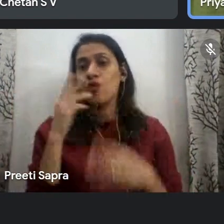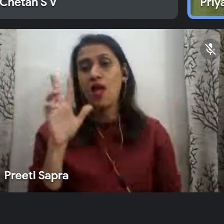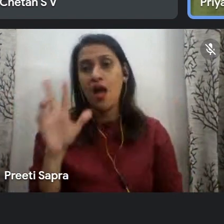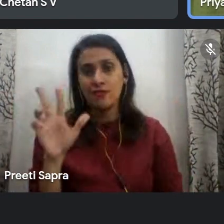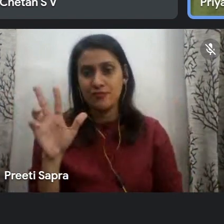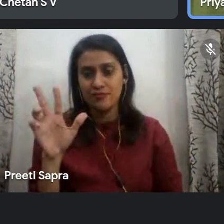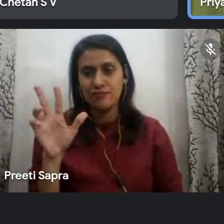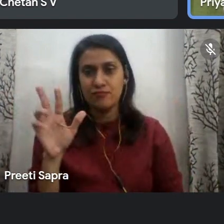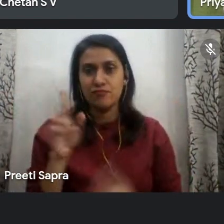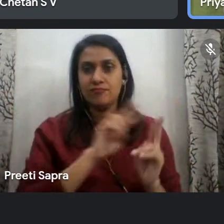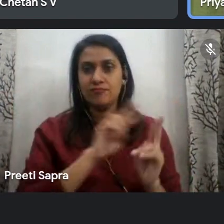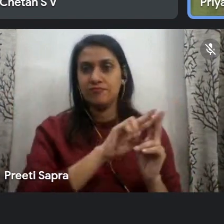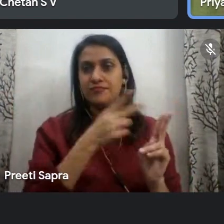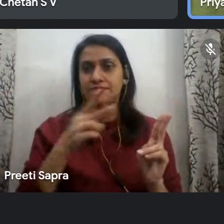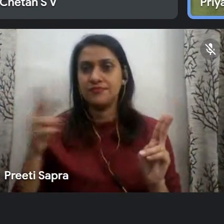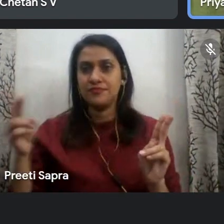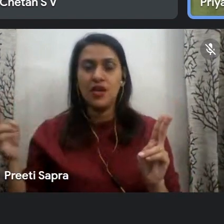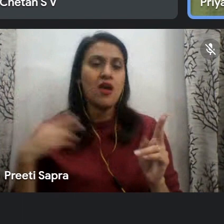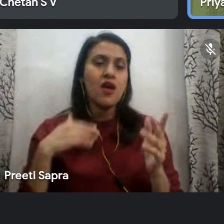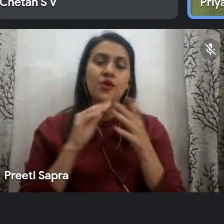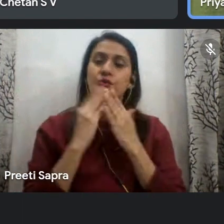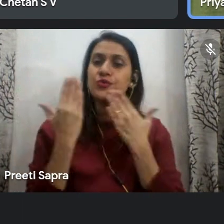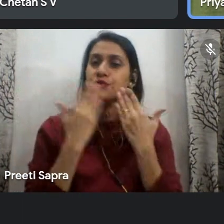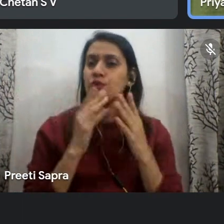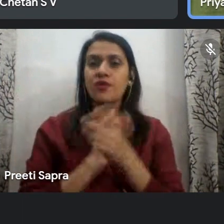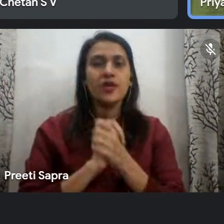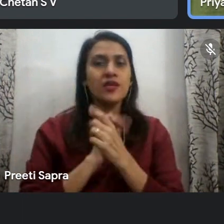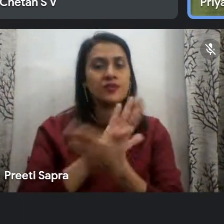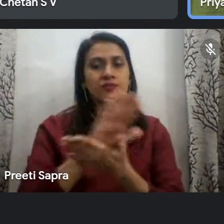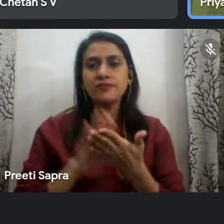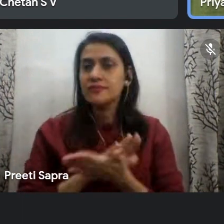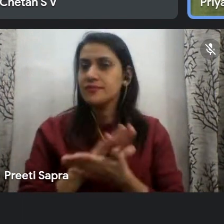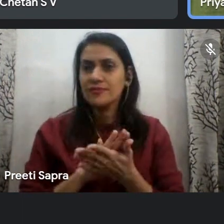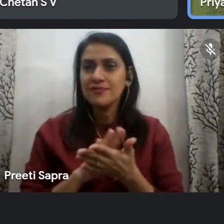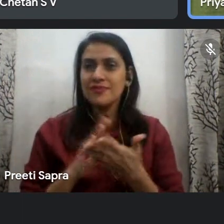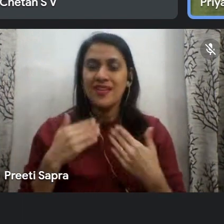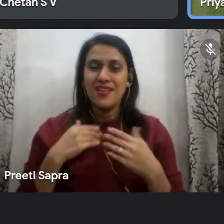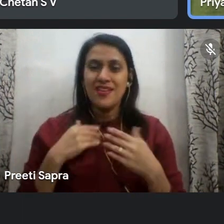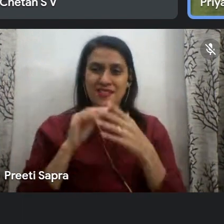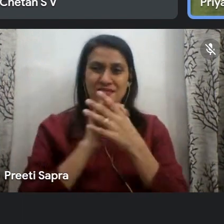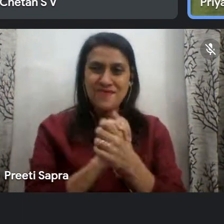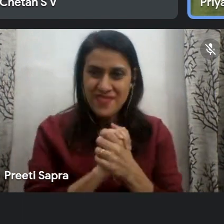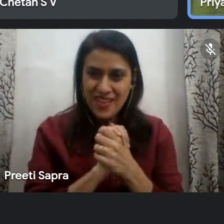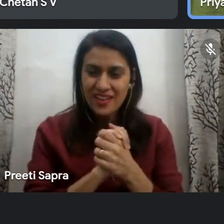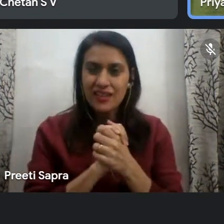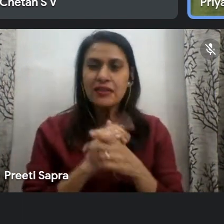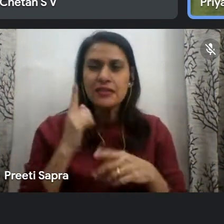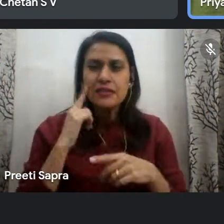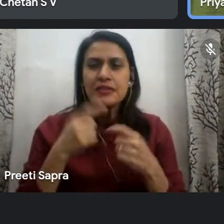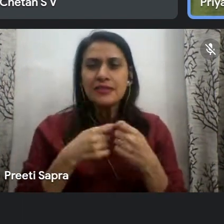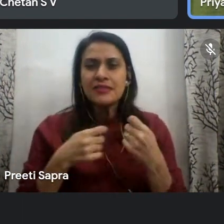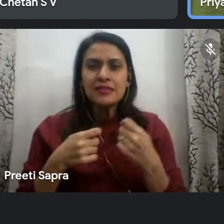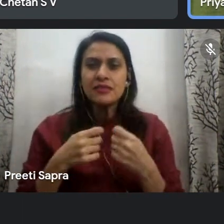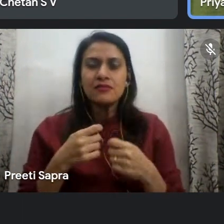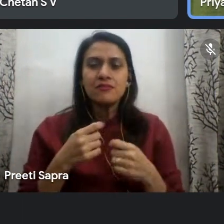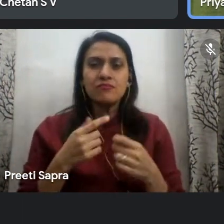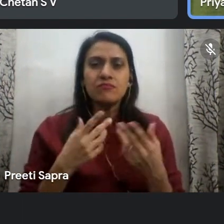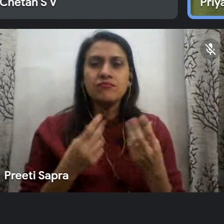I look back, I don't have school friends because every time I actually made a friend, it was really time to say goodbye and